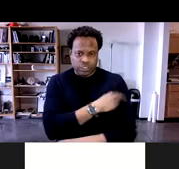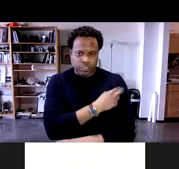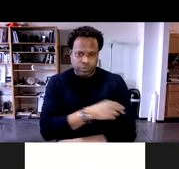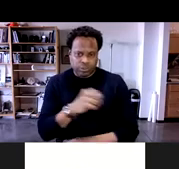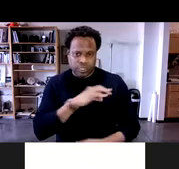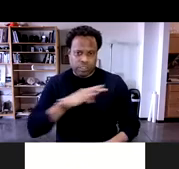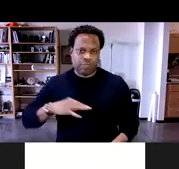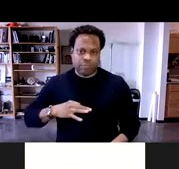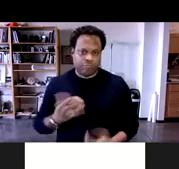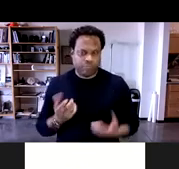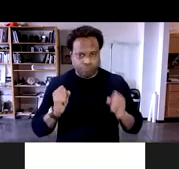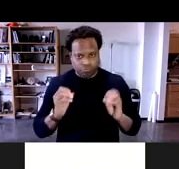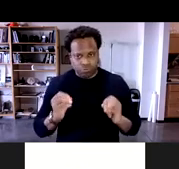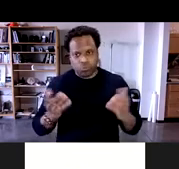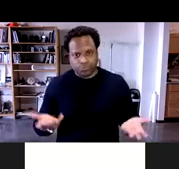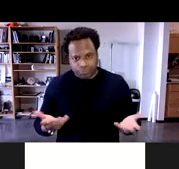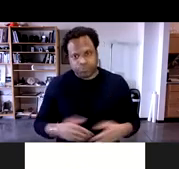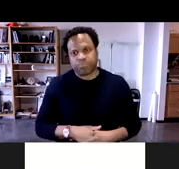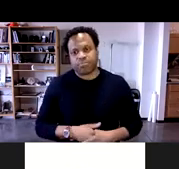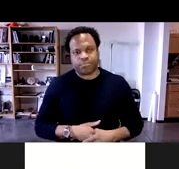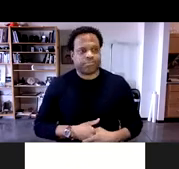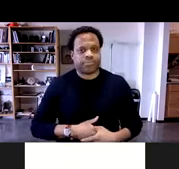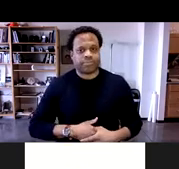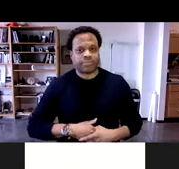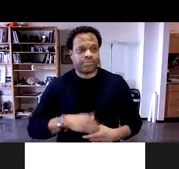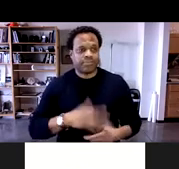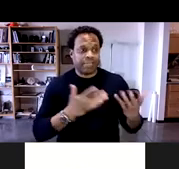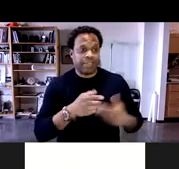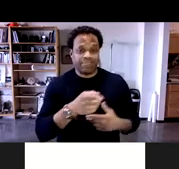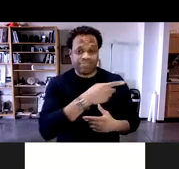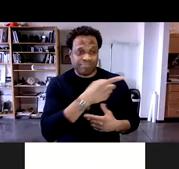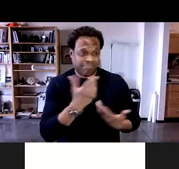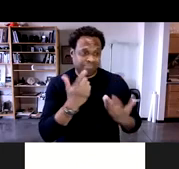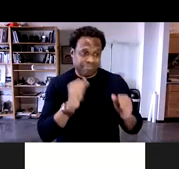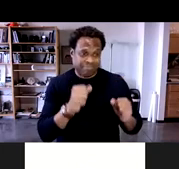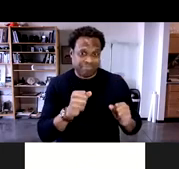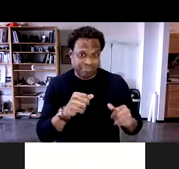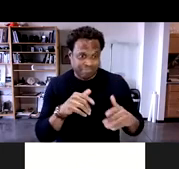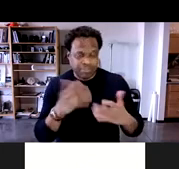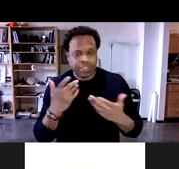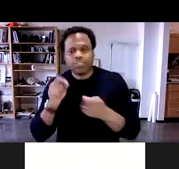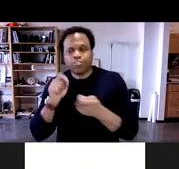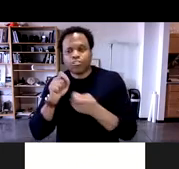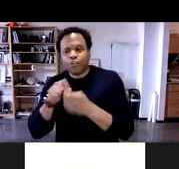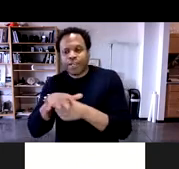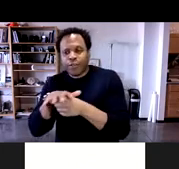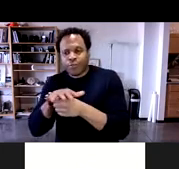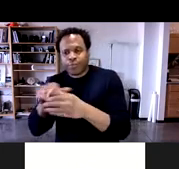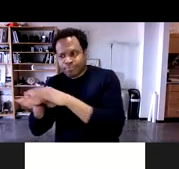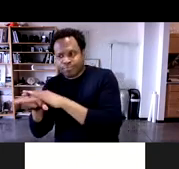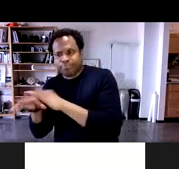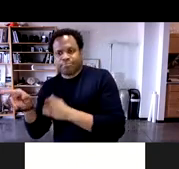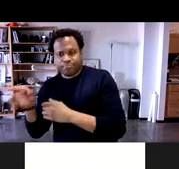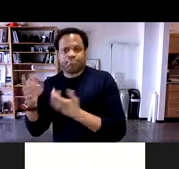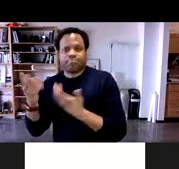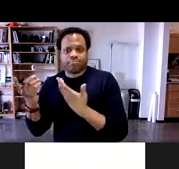not FDA compliant for hospital staff. So they may or may not let you in with them.